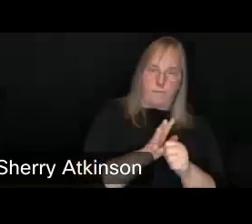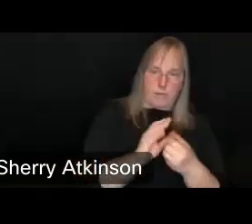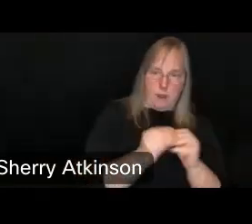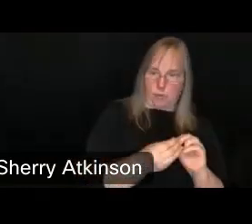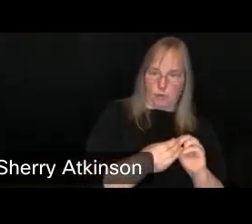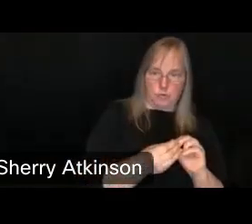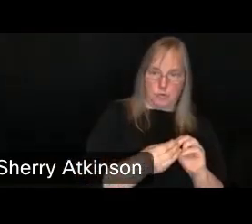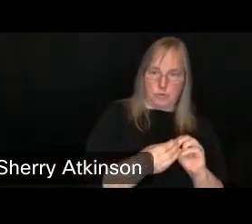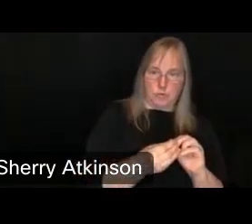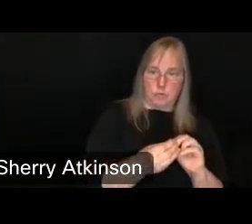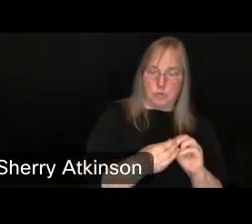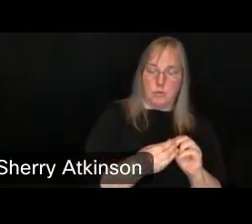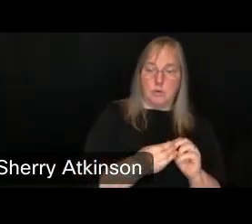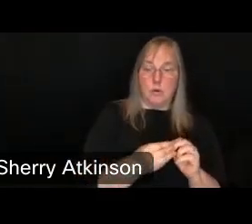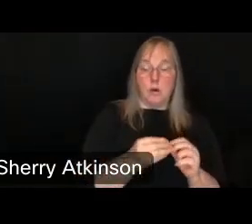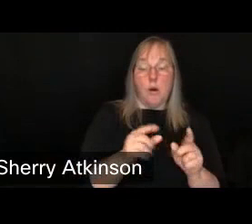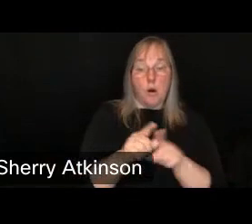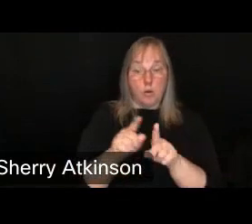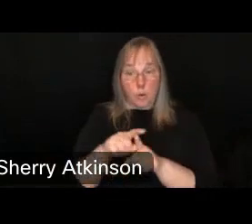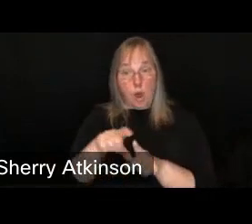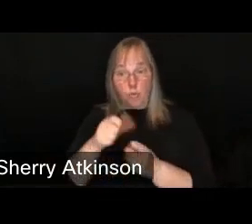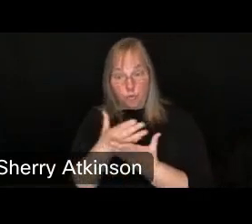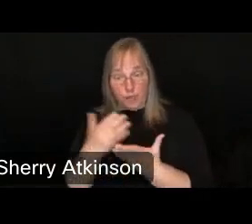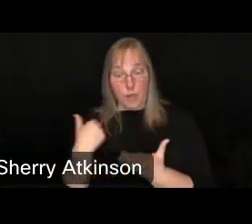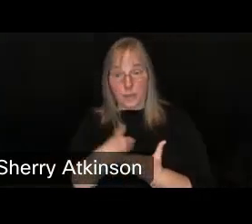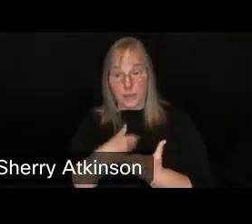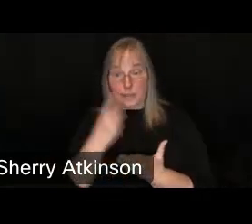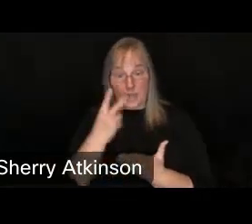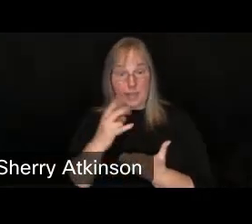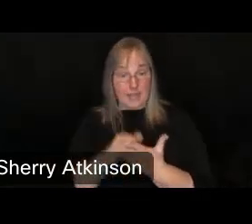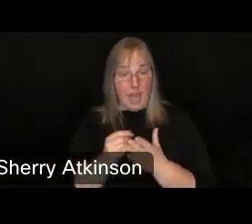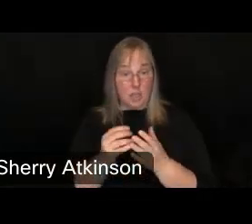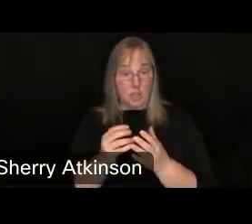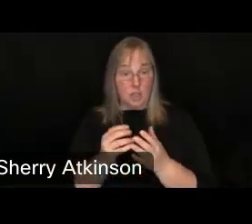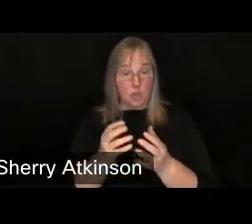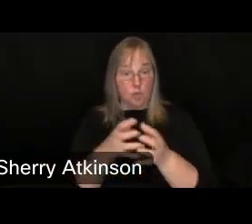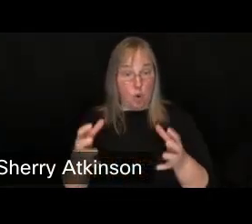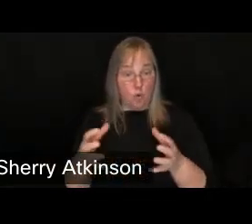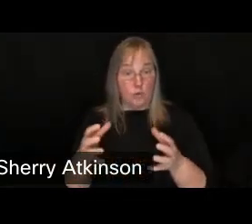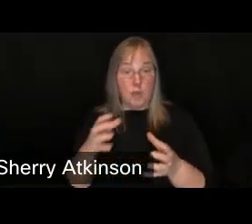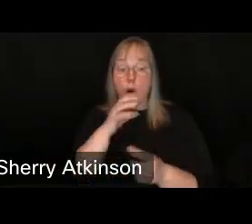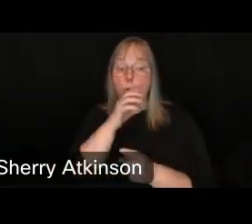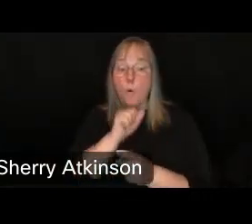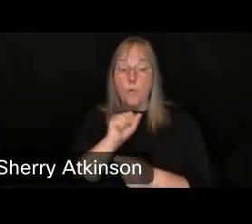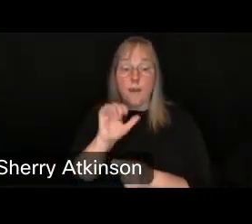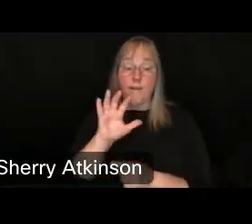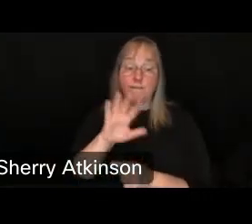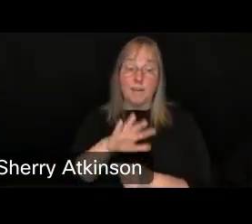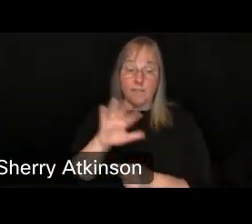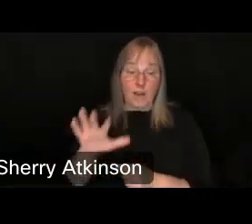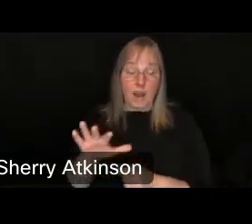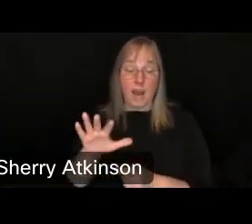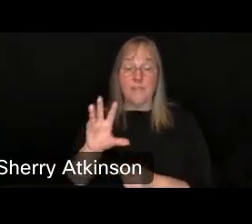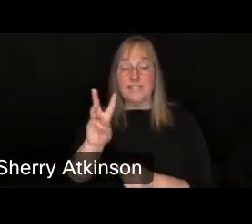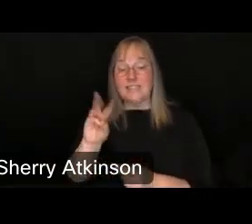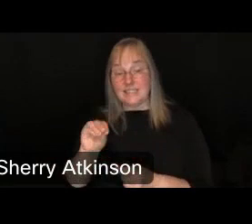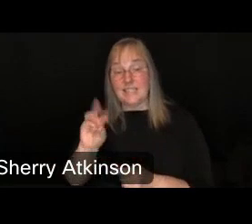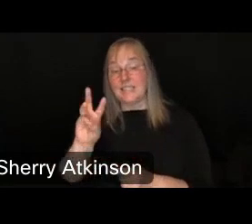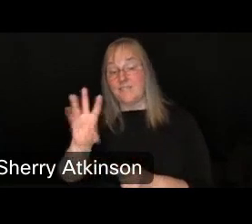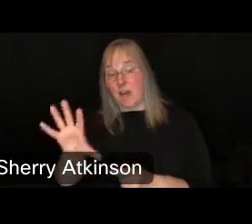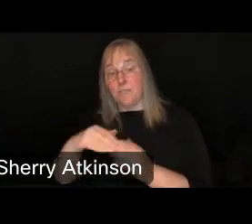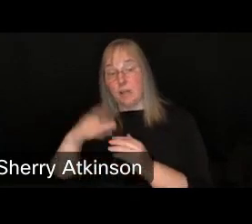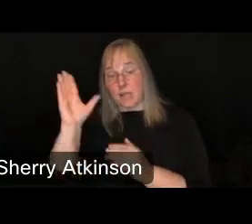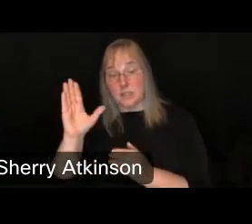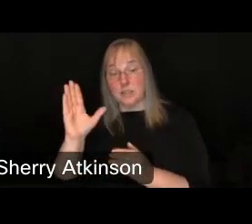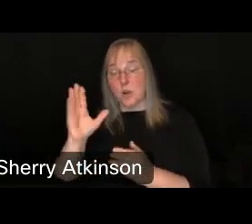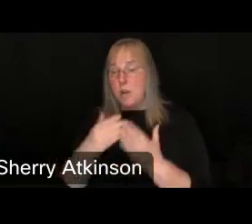also seeing is that this growth in the 60, in 55, 60, 65 plus, whatever those numbers are, that's